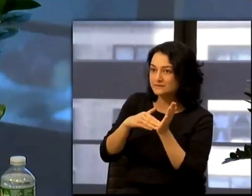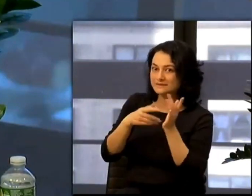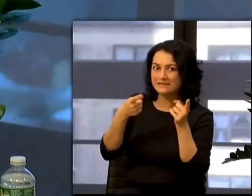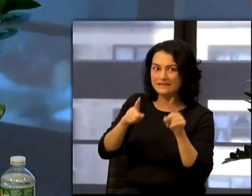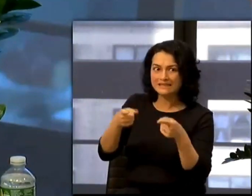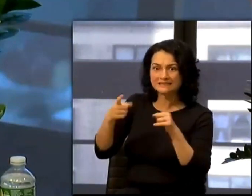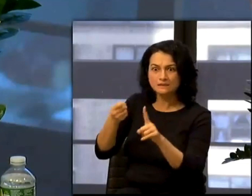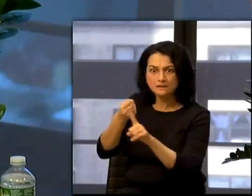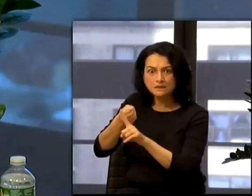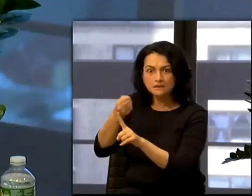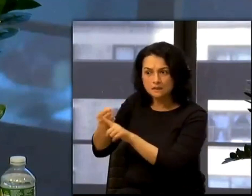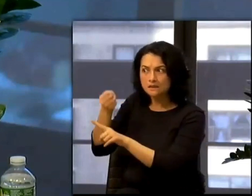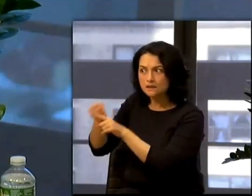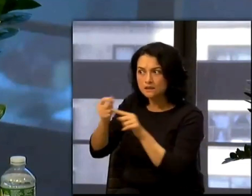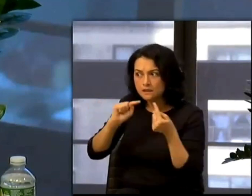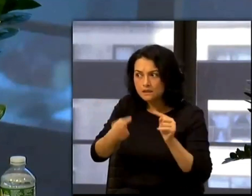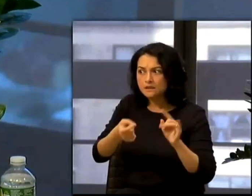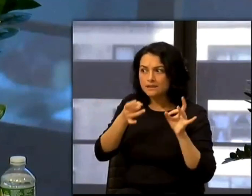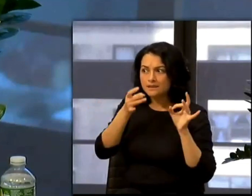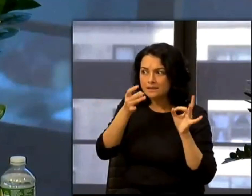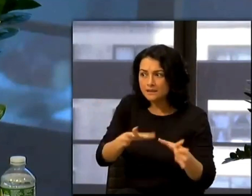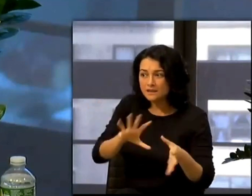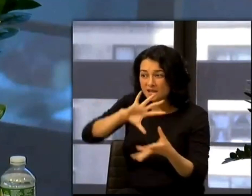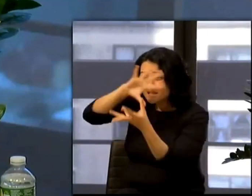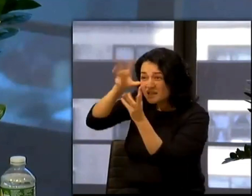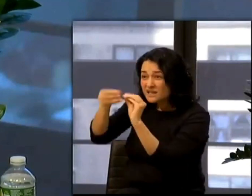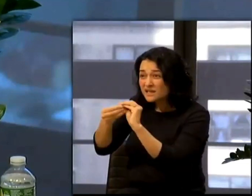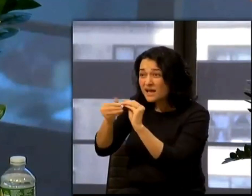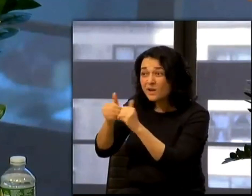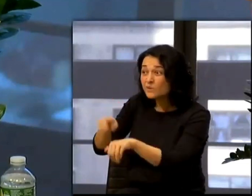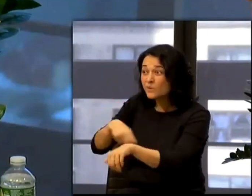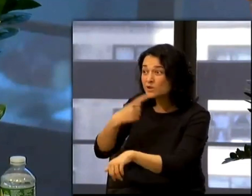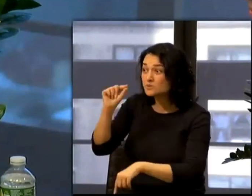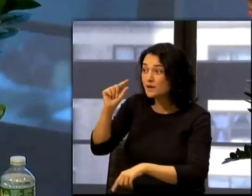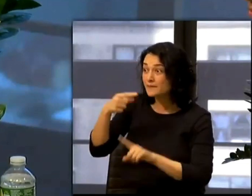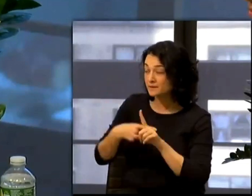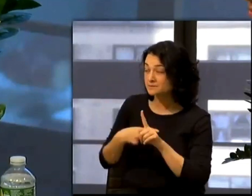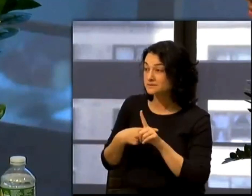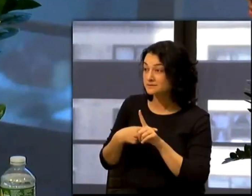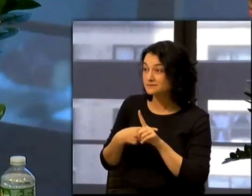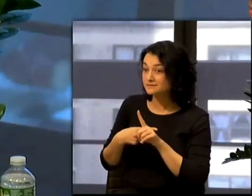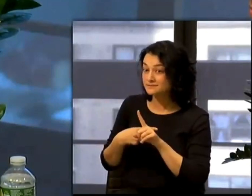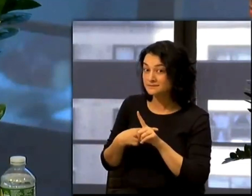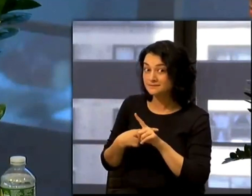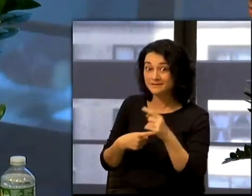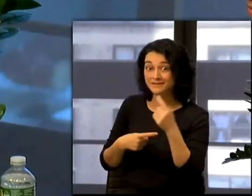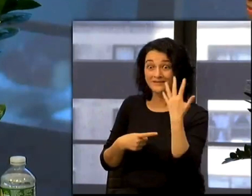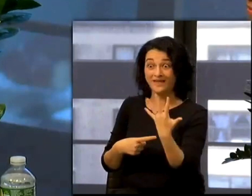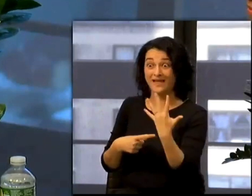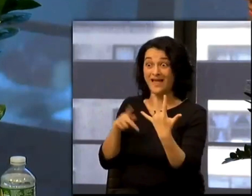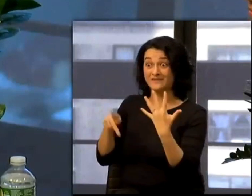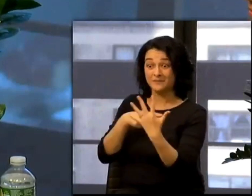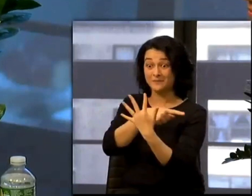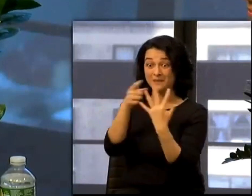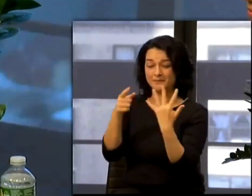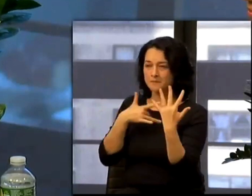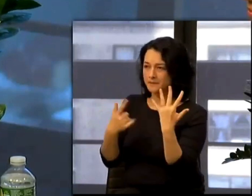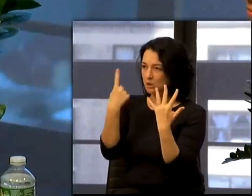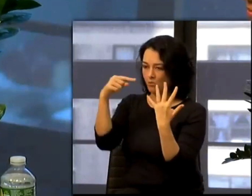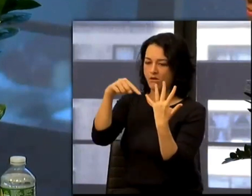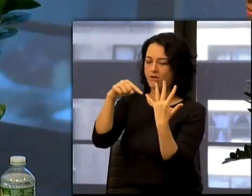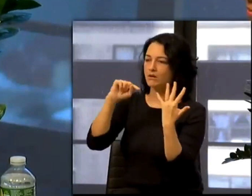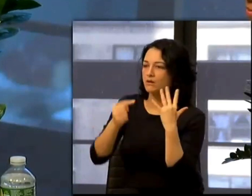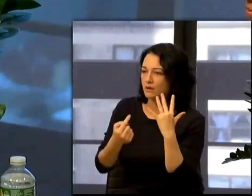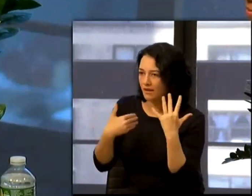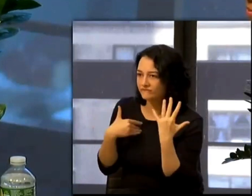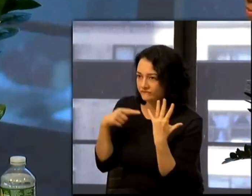More than 1 in 5 Asian Americans experienced some form of hate incident as recently as 2022.